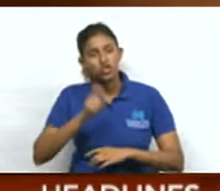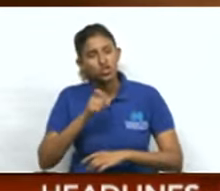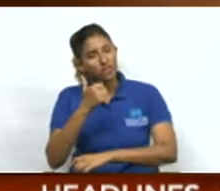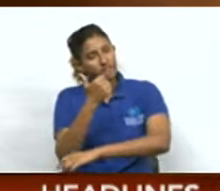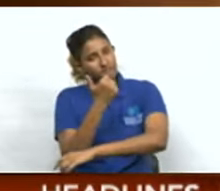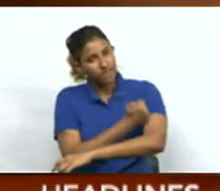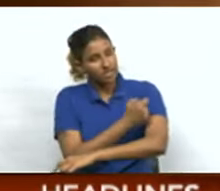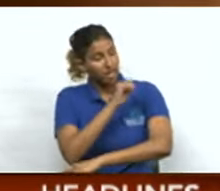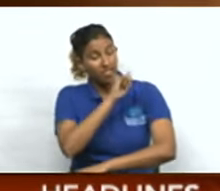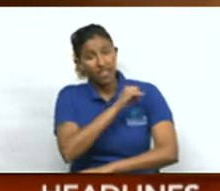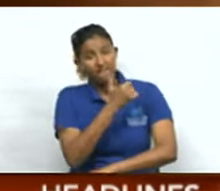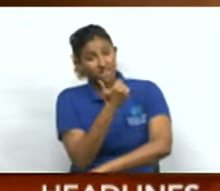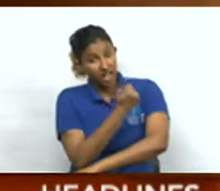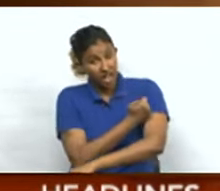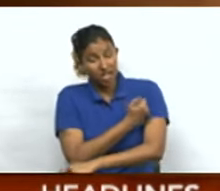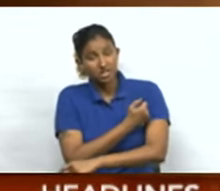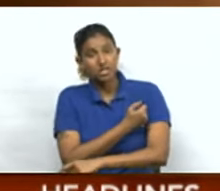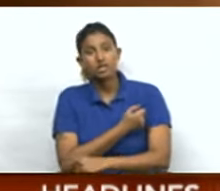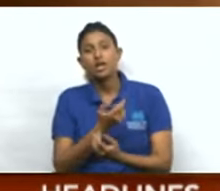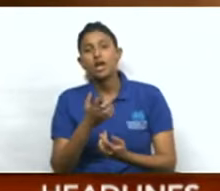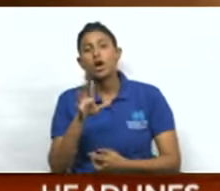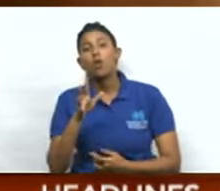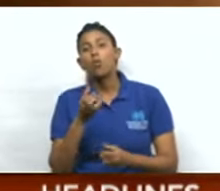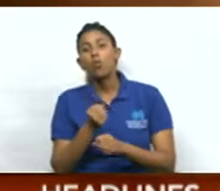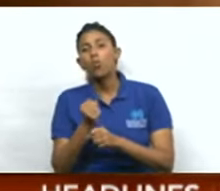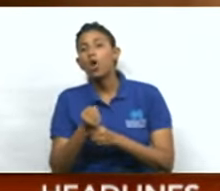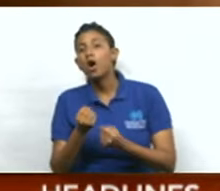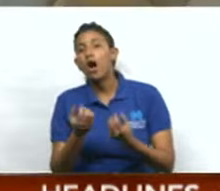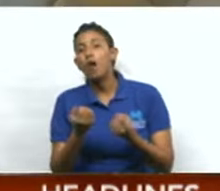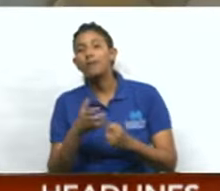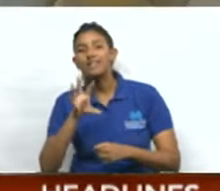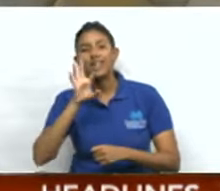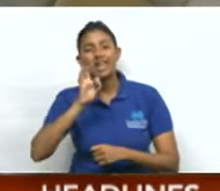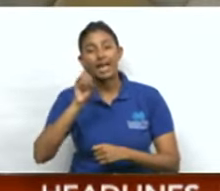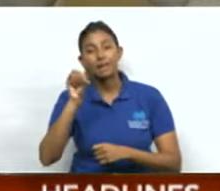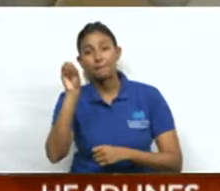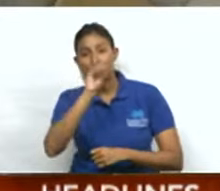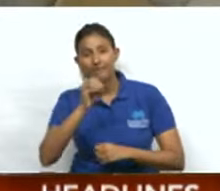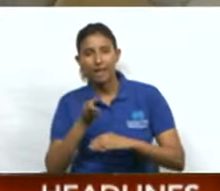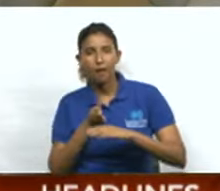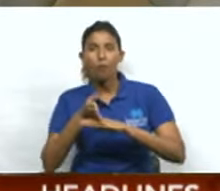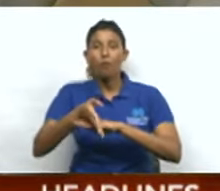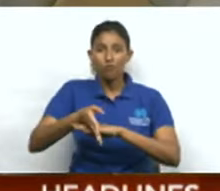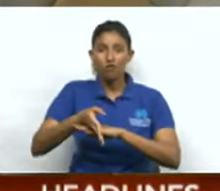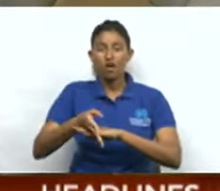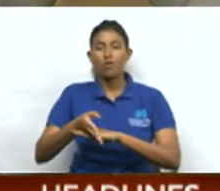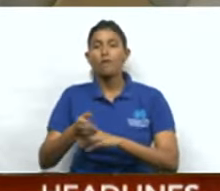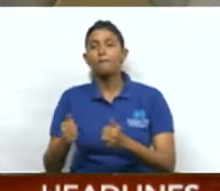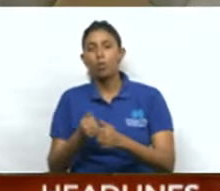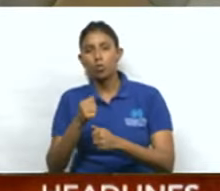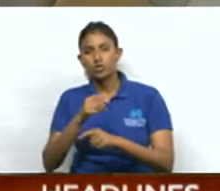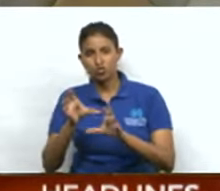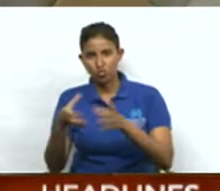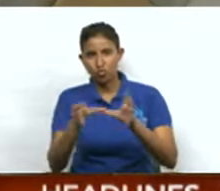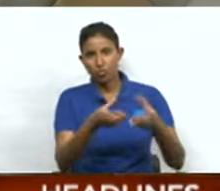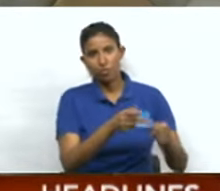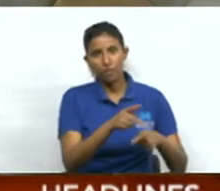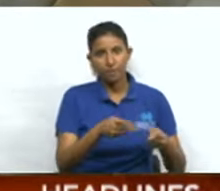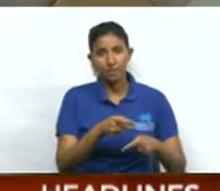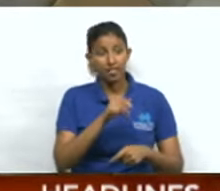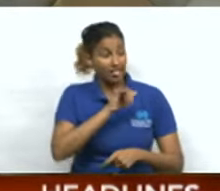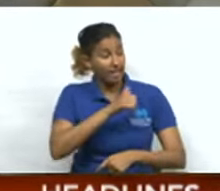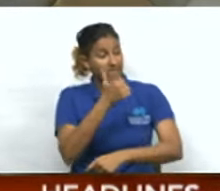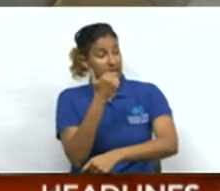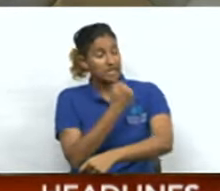an efficacy rate that surpassed 90% with various groups. The vaccines, it was approved by